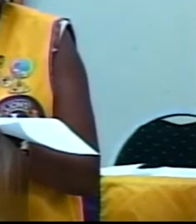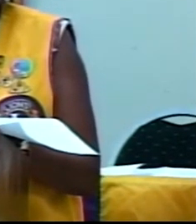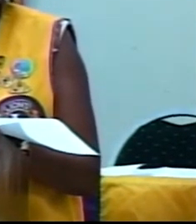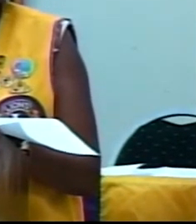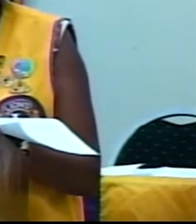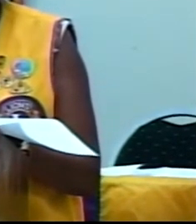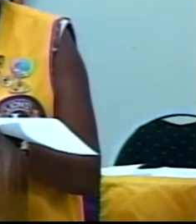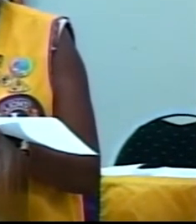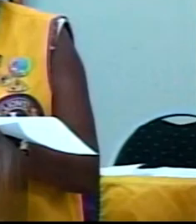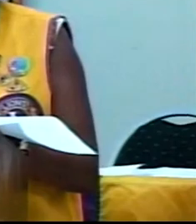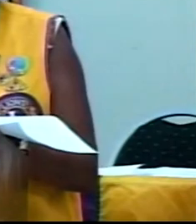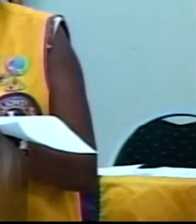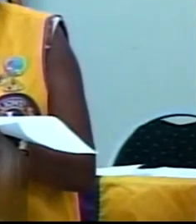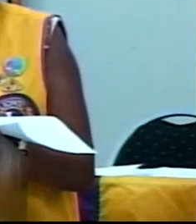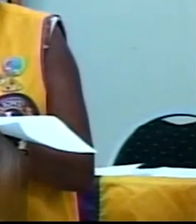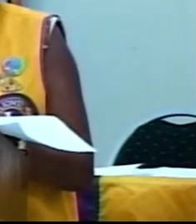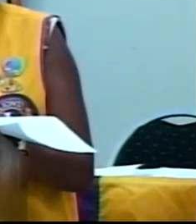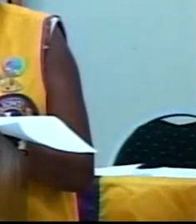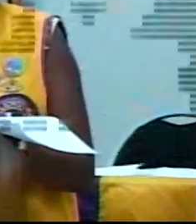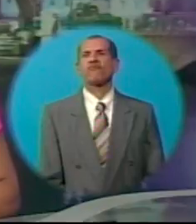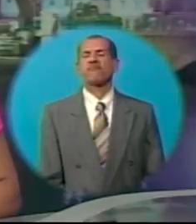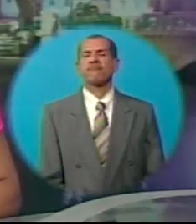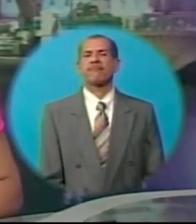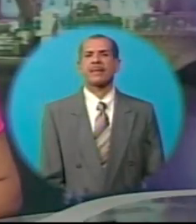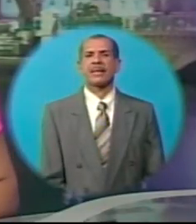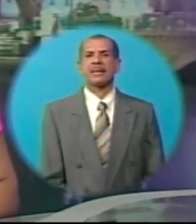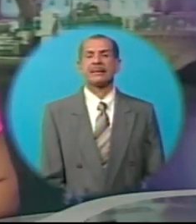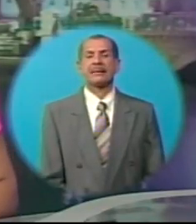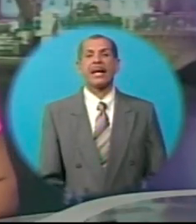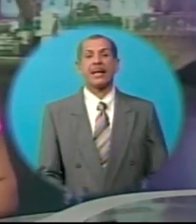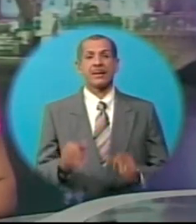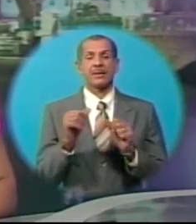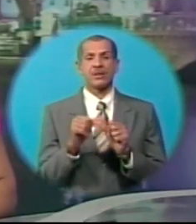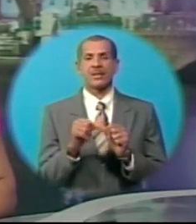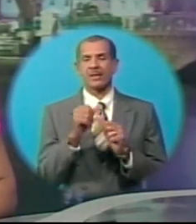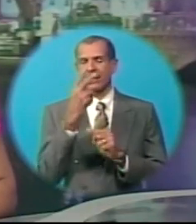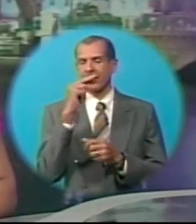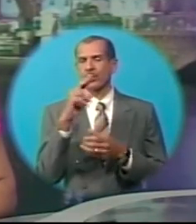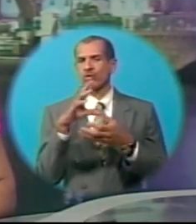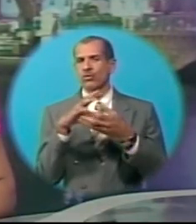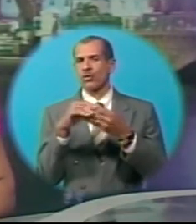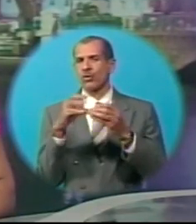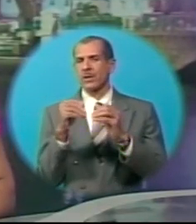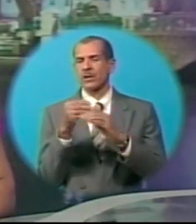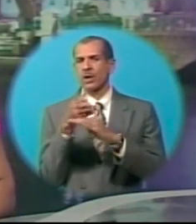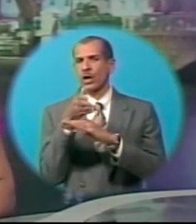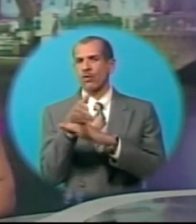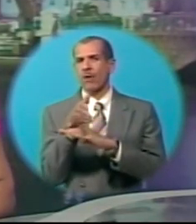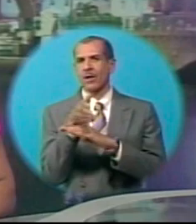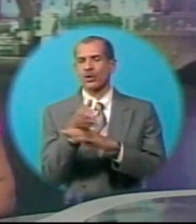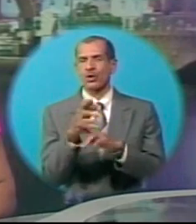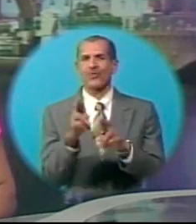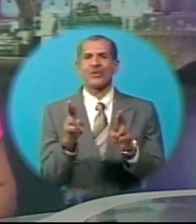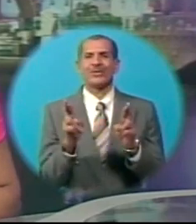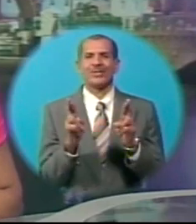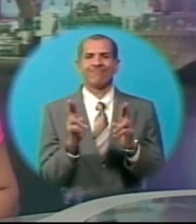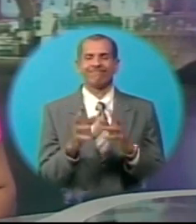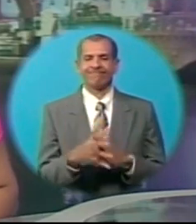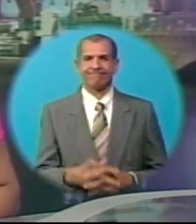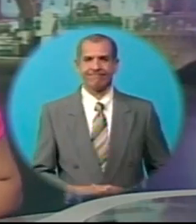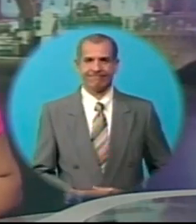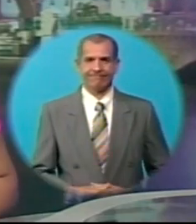this centennial event. And still to come, a look at some of the stories making headlines across our region.